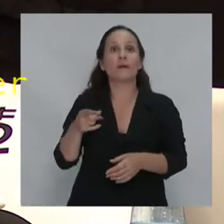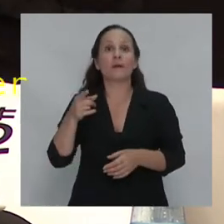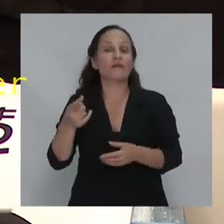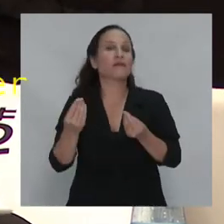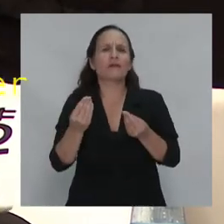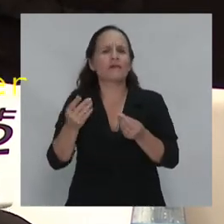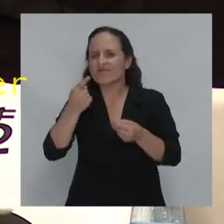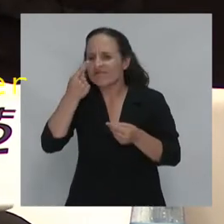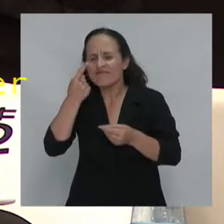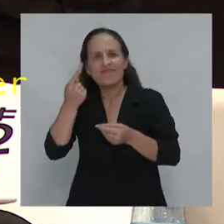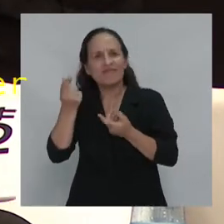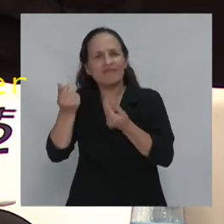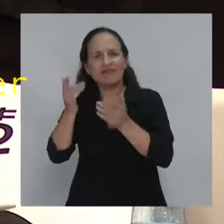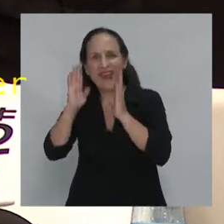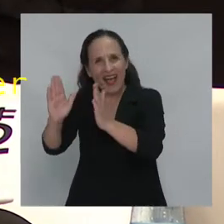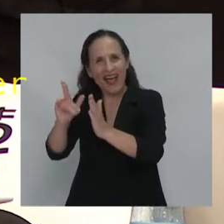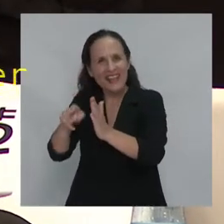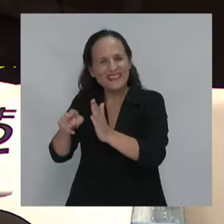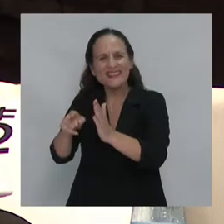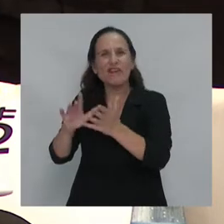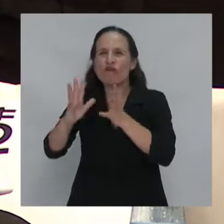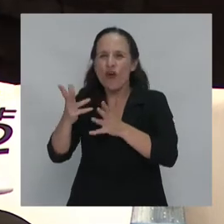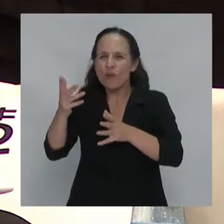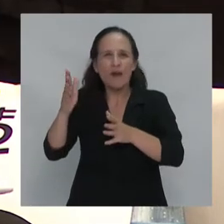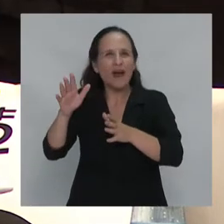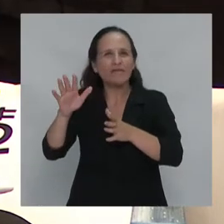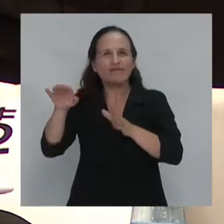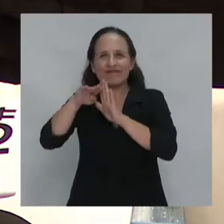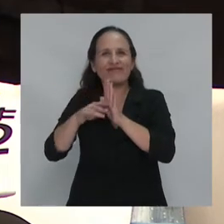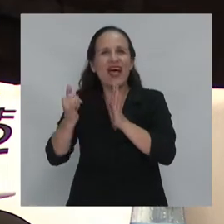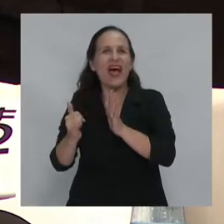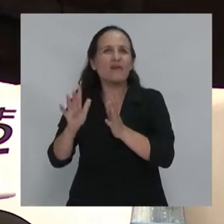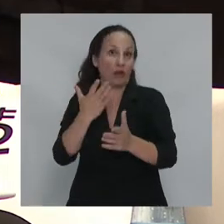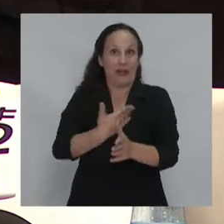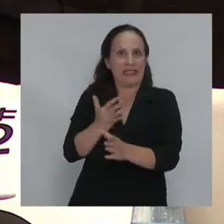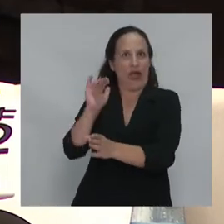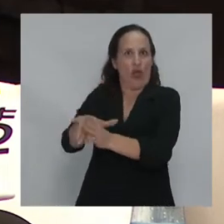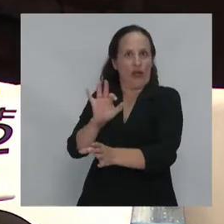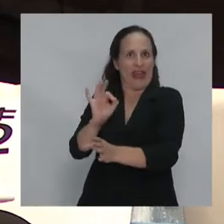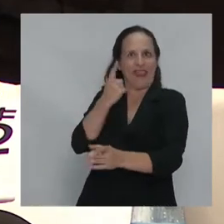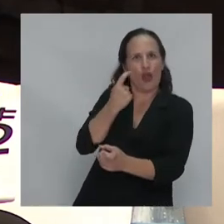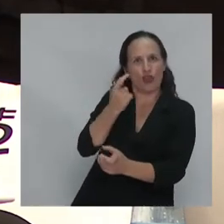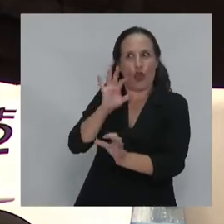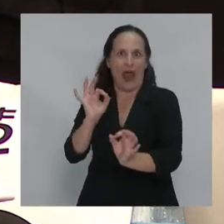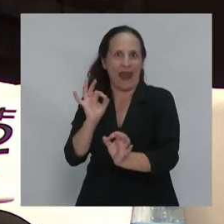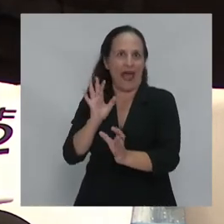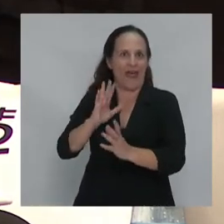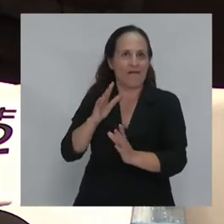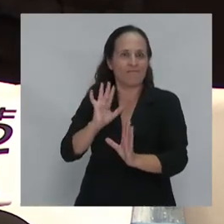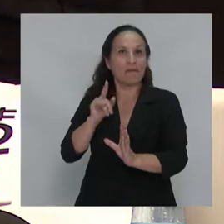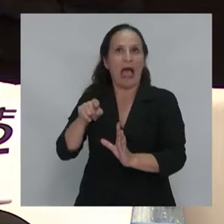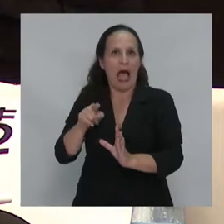intervention by the state extent of the market is very great and to do this I need to mention what the term